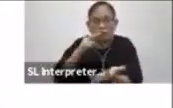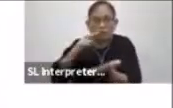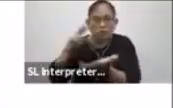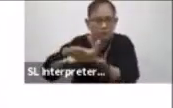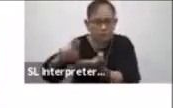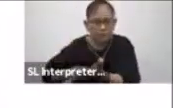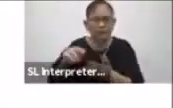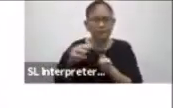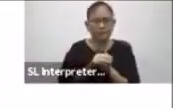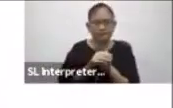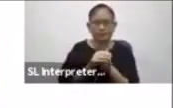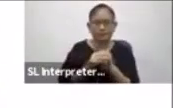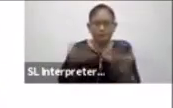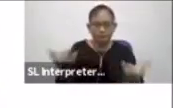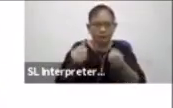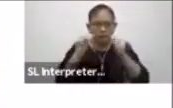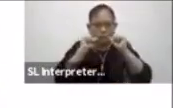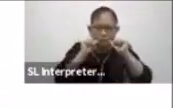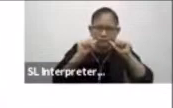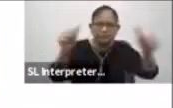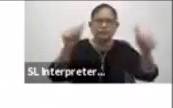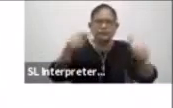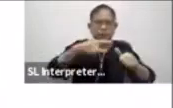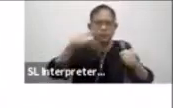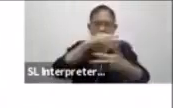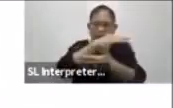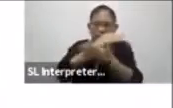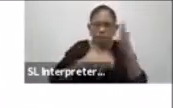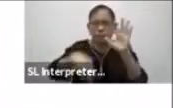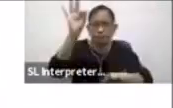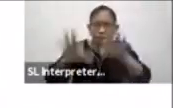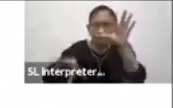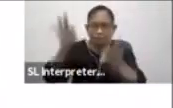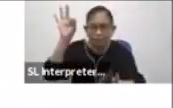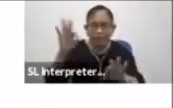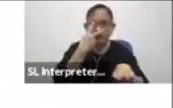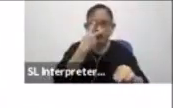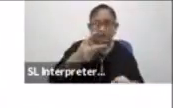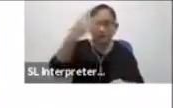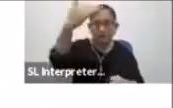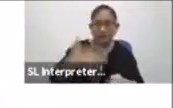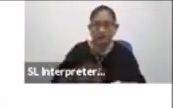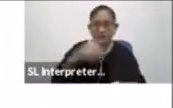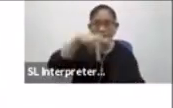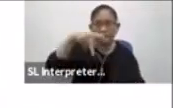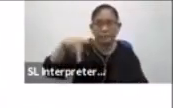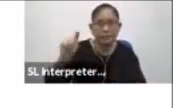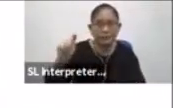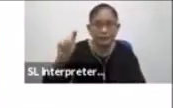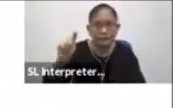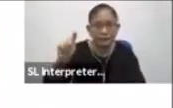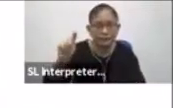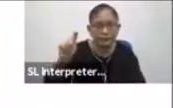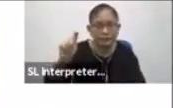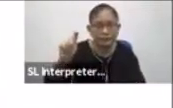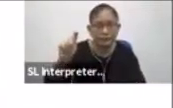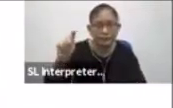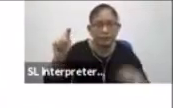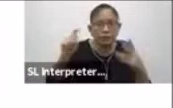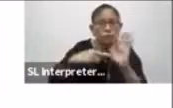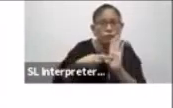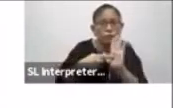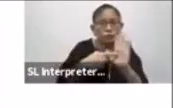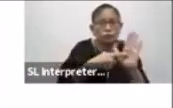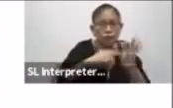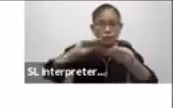Let me now share with some of the key findings. As you can see in the slide, this slide shows a